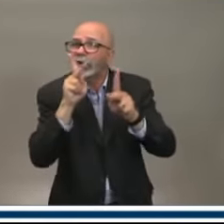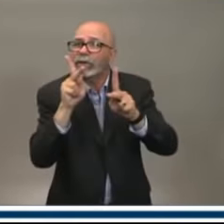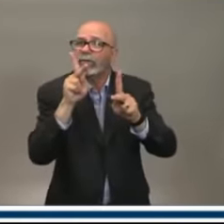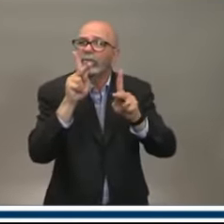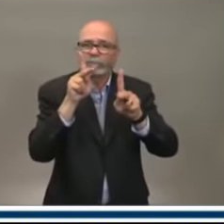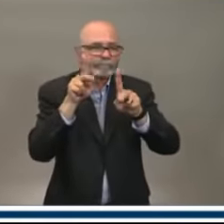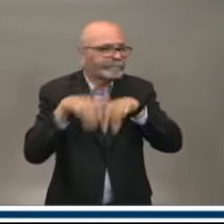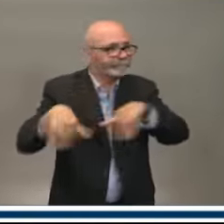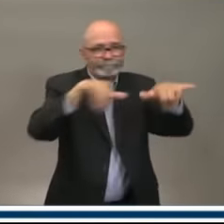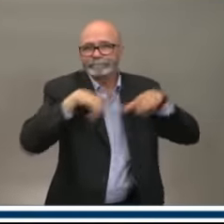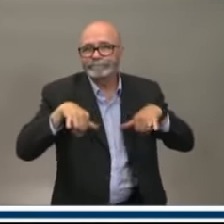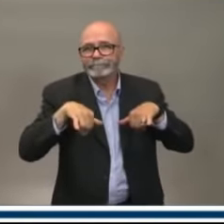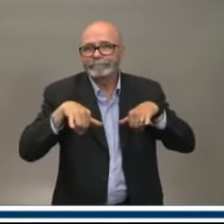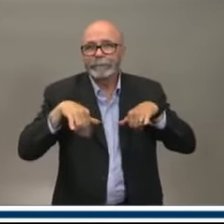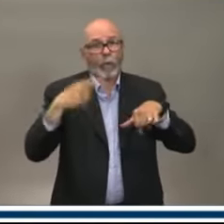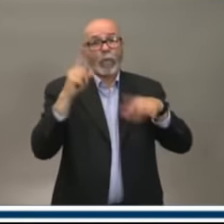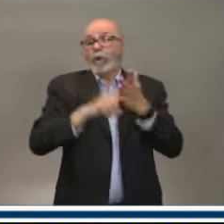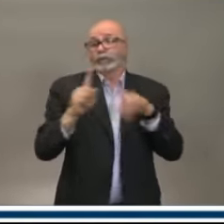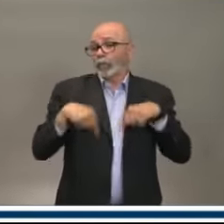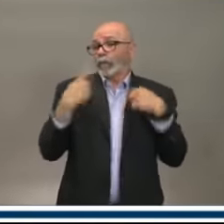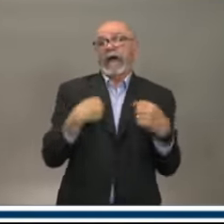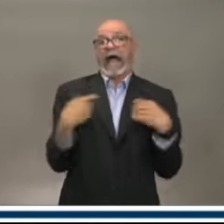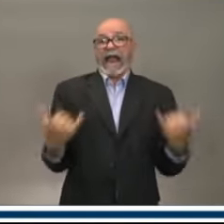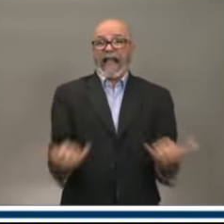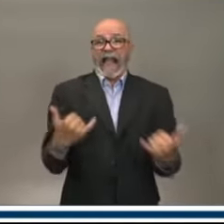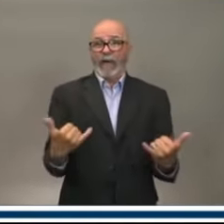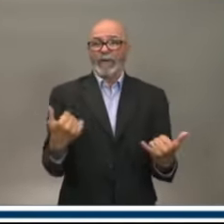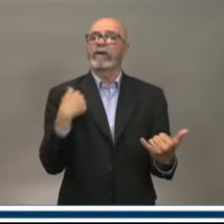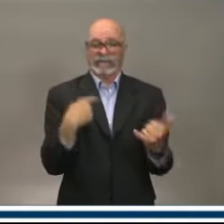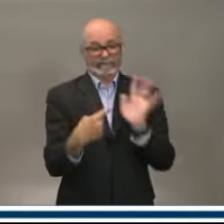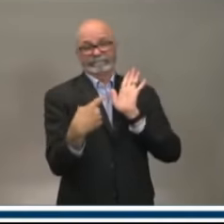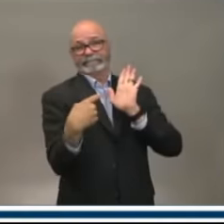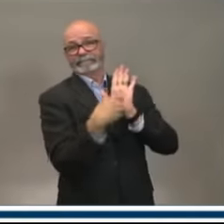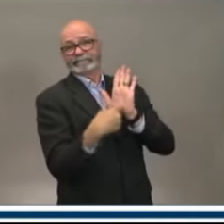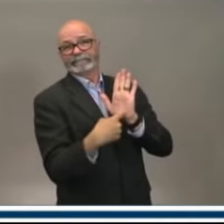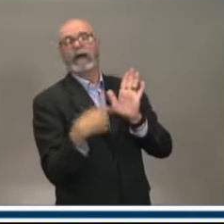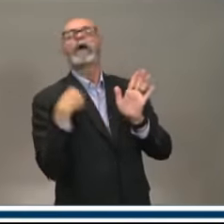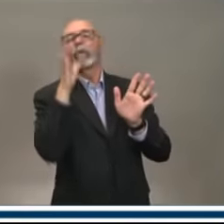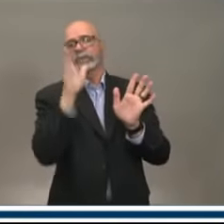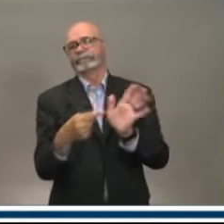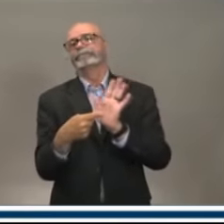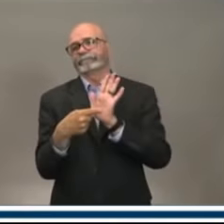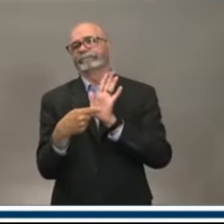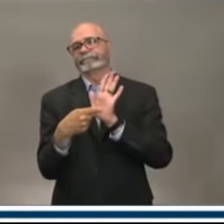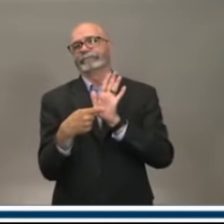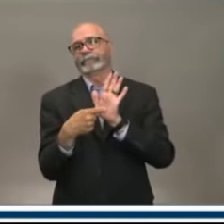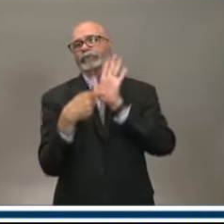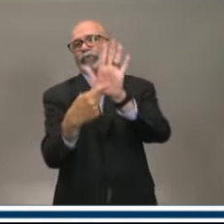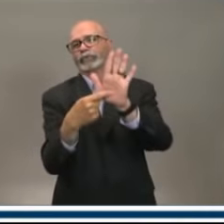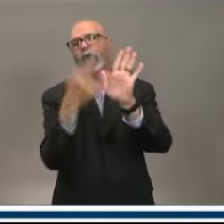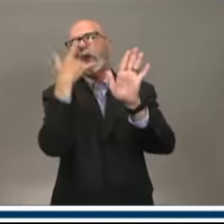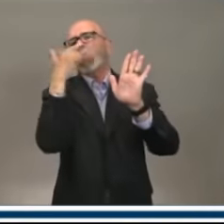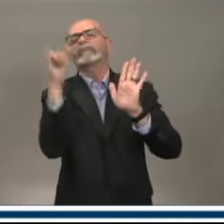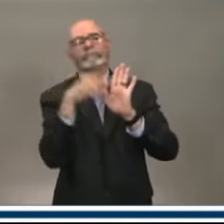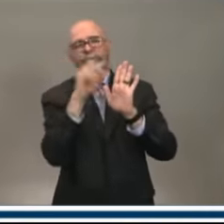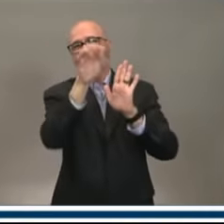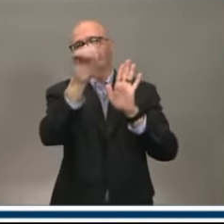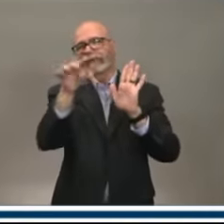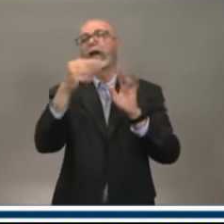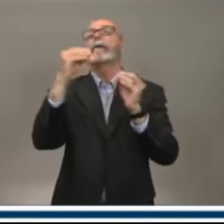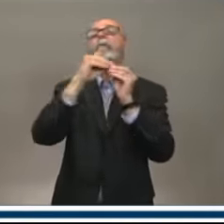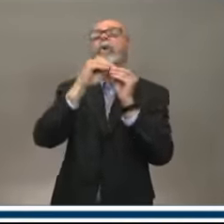have been discussing with some stakeholder groups, and it will be what I will be presenting to many others through the next couple of